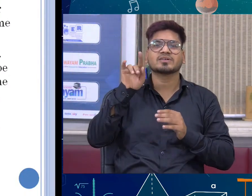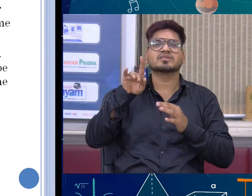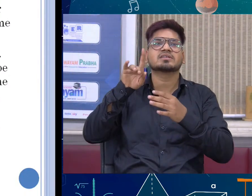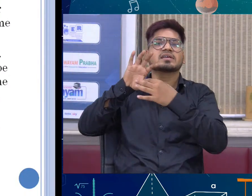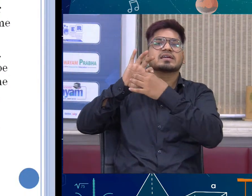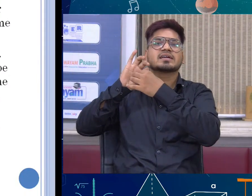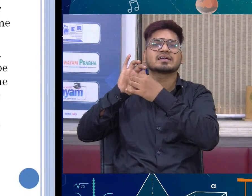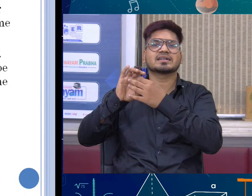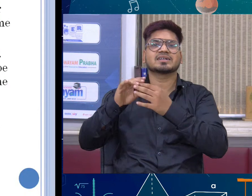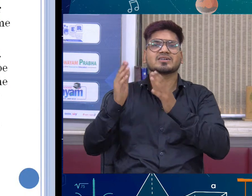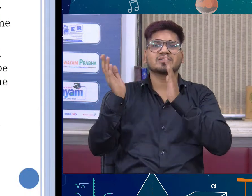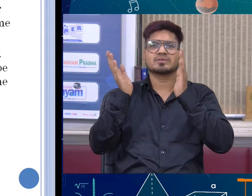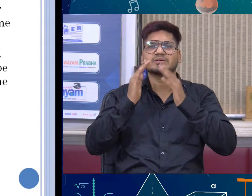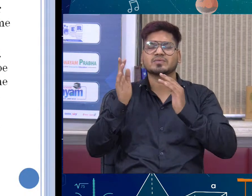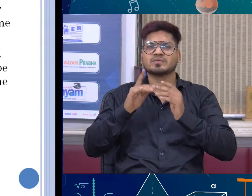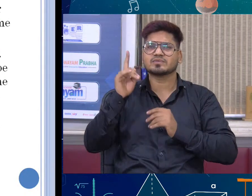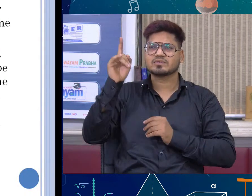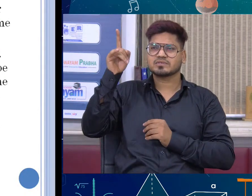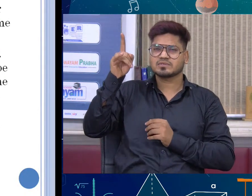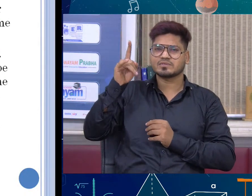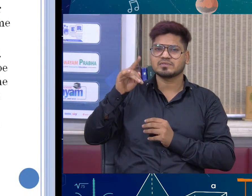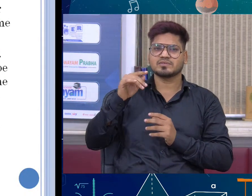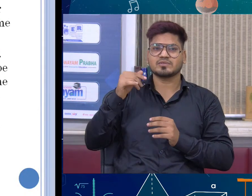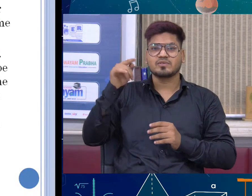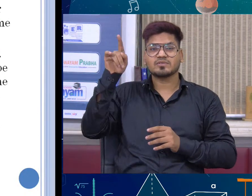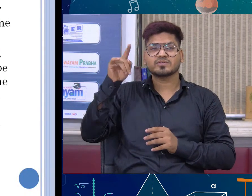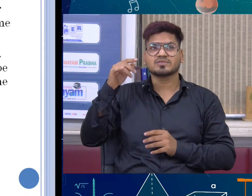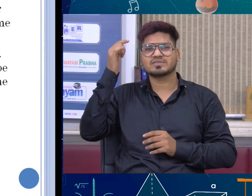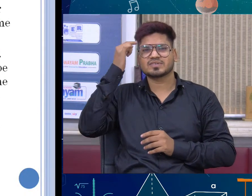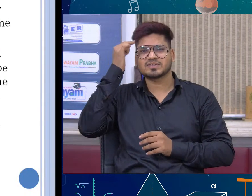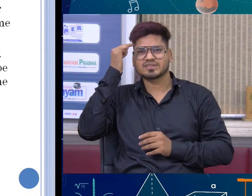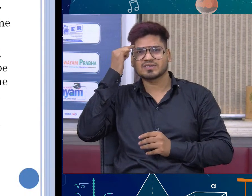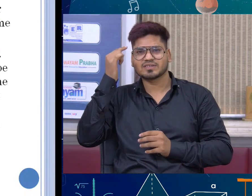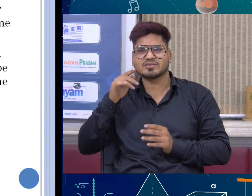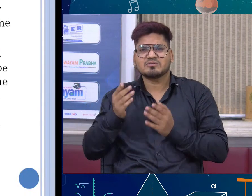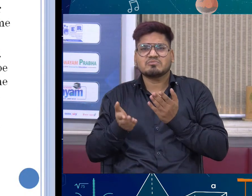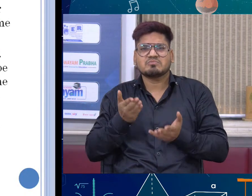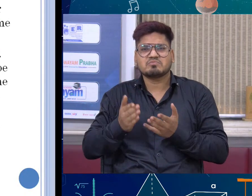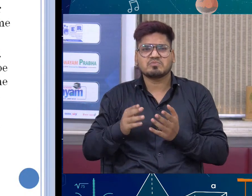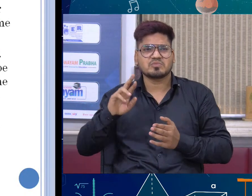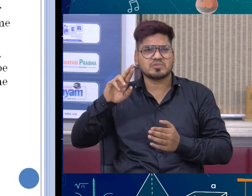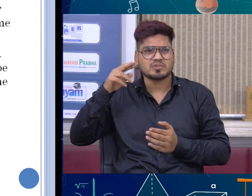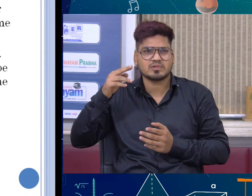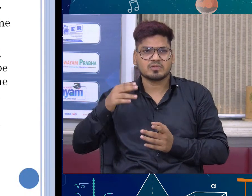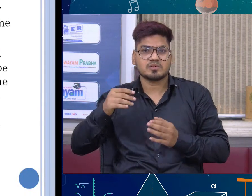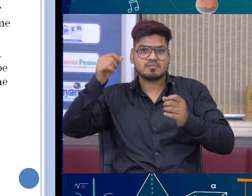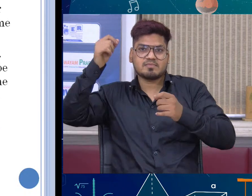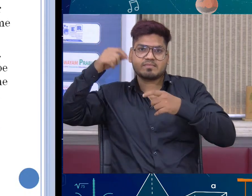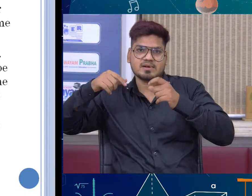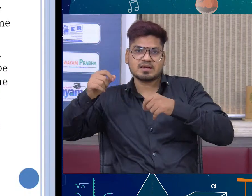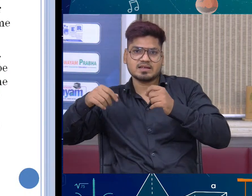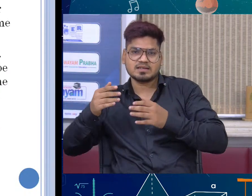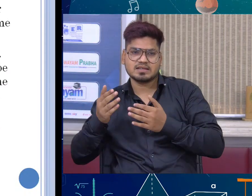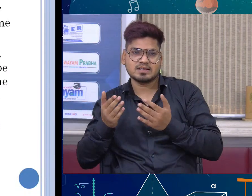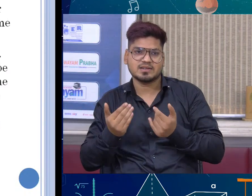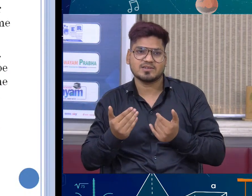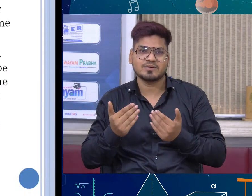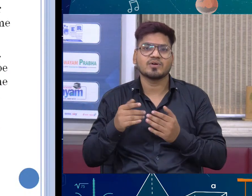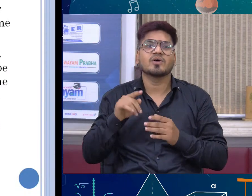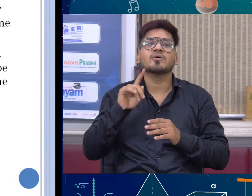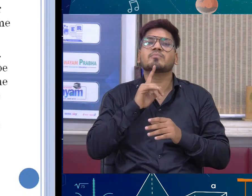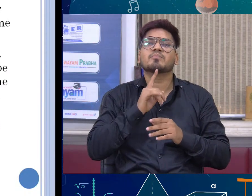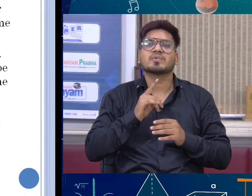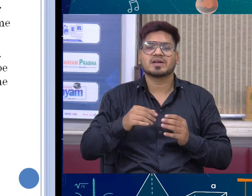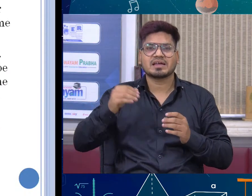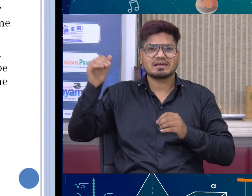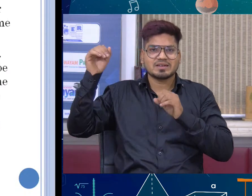fresh and sweet. The man went out for no other reasons than to have the pleasure of